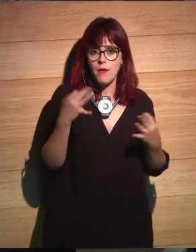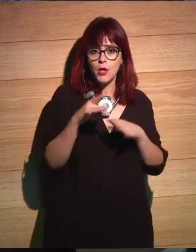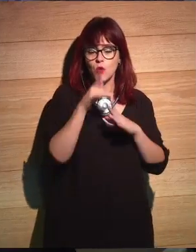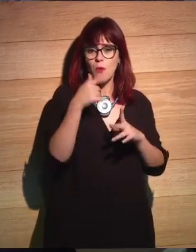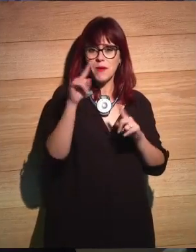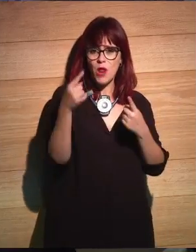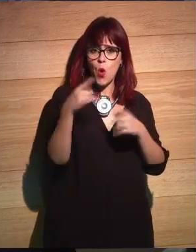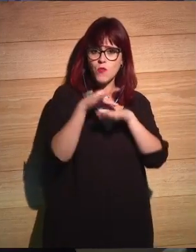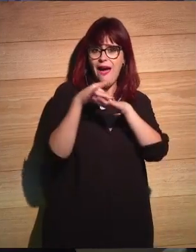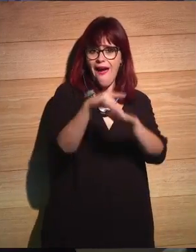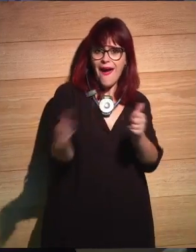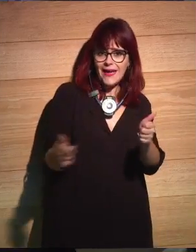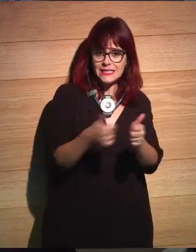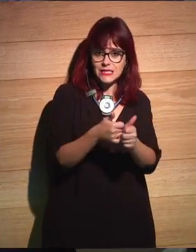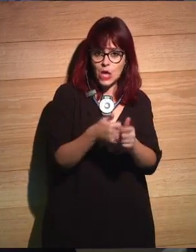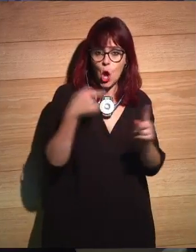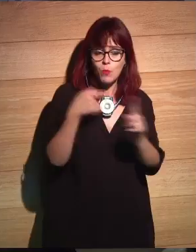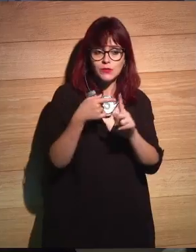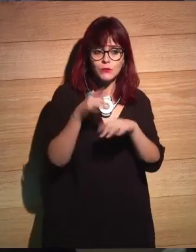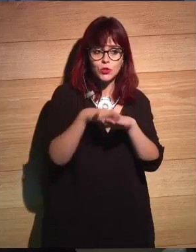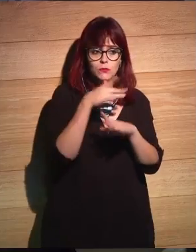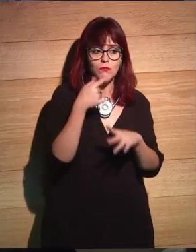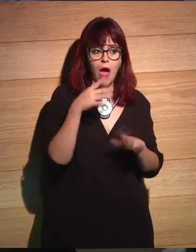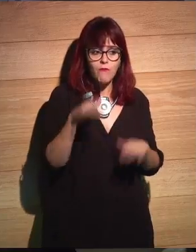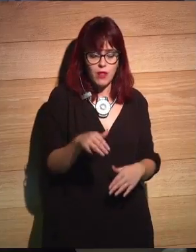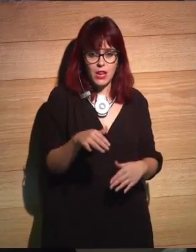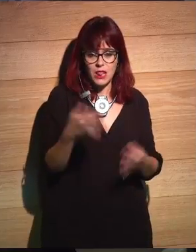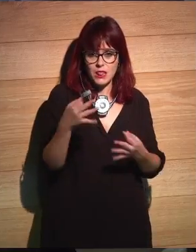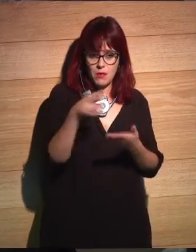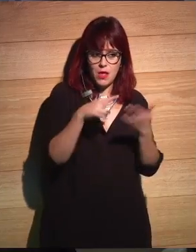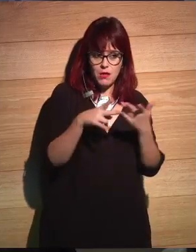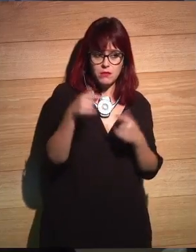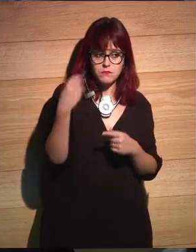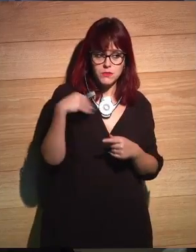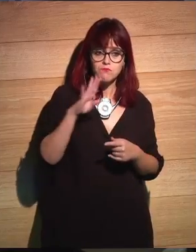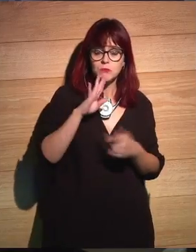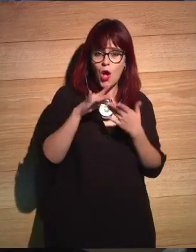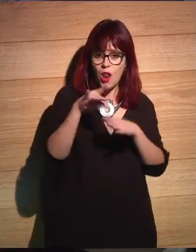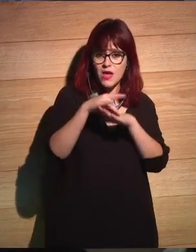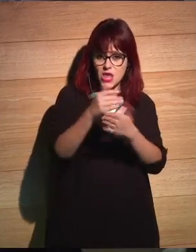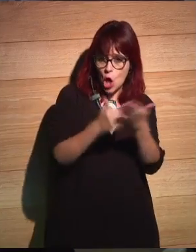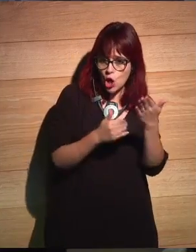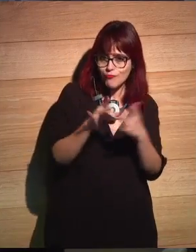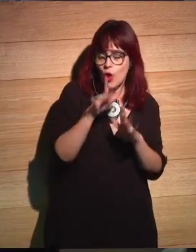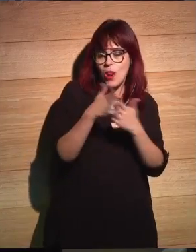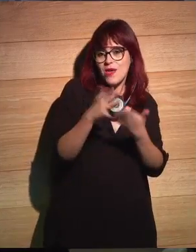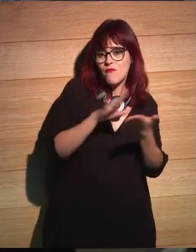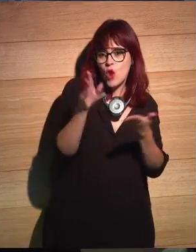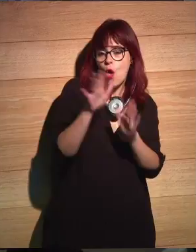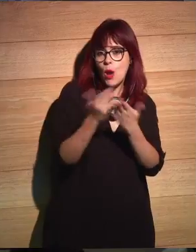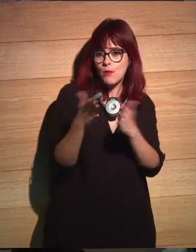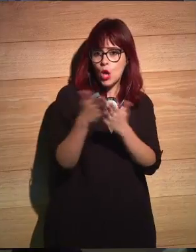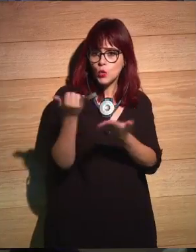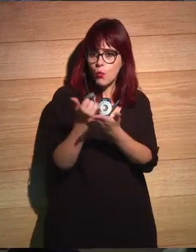consider having someone looking at your script. No imprescindible, pero... Aquí es recomendable. Also in Spain? Yes. Okay.